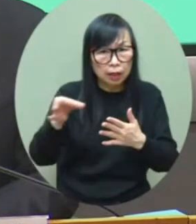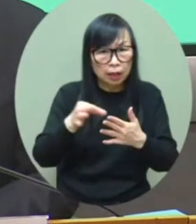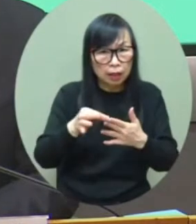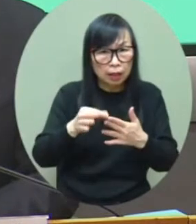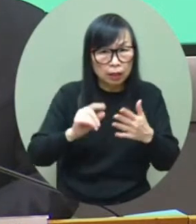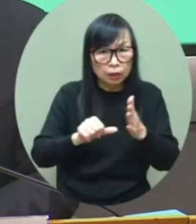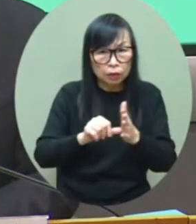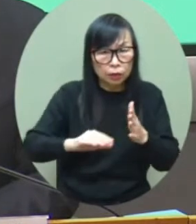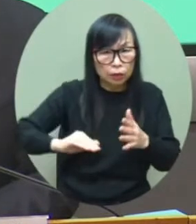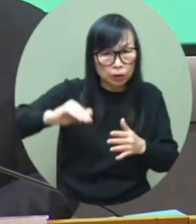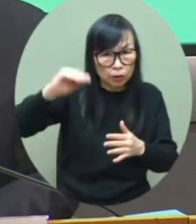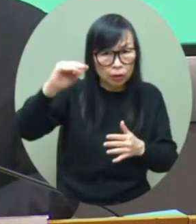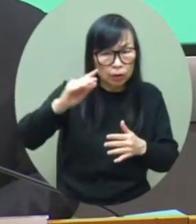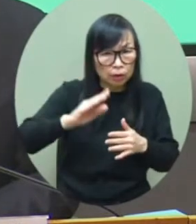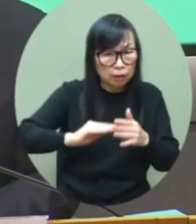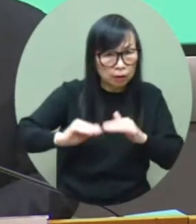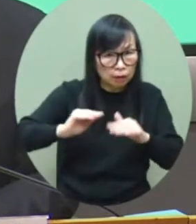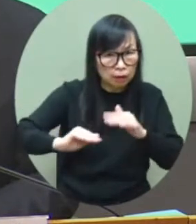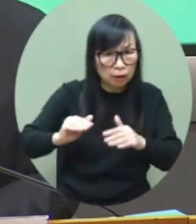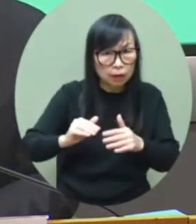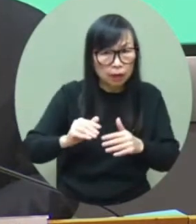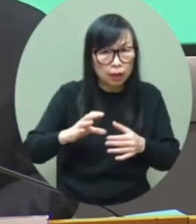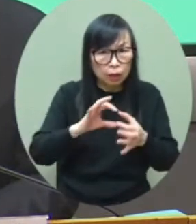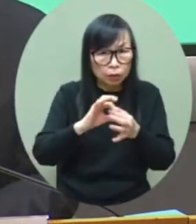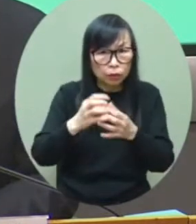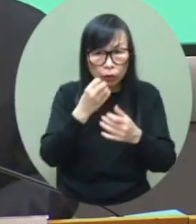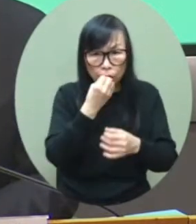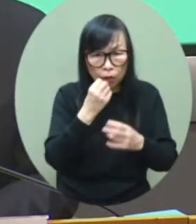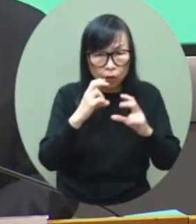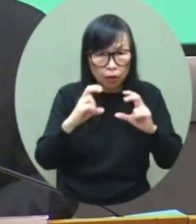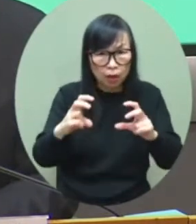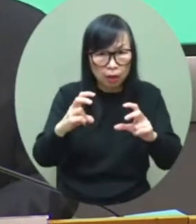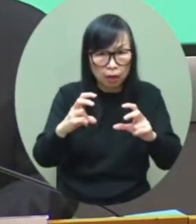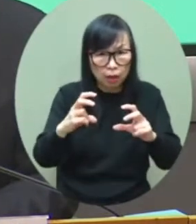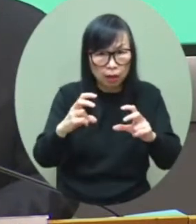of the Transport Department will operate at the